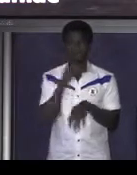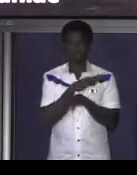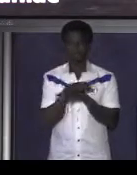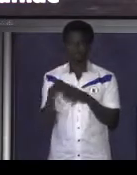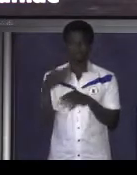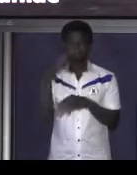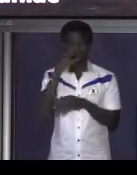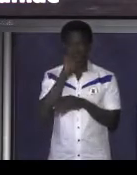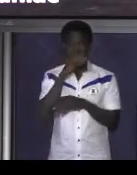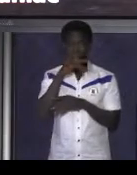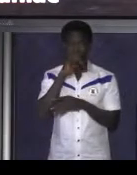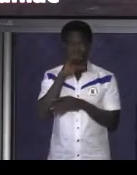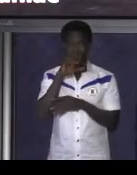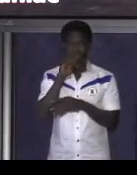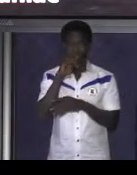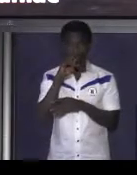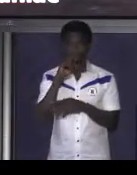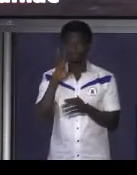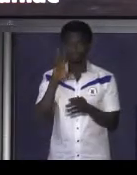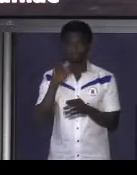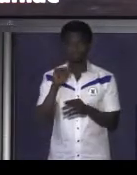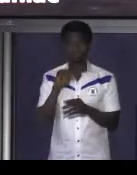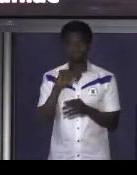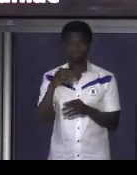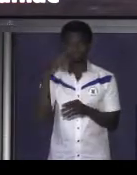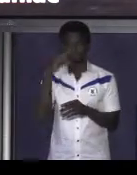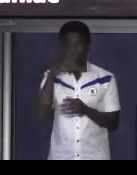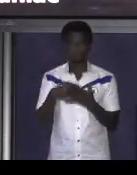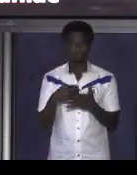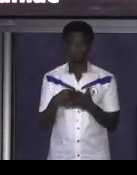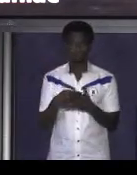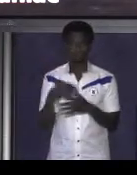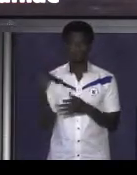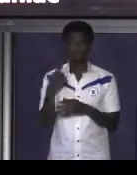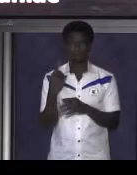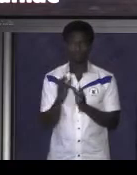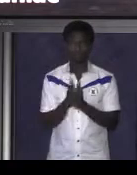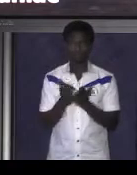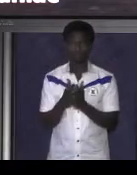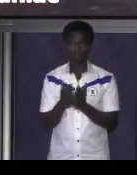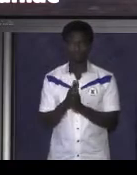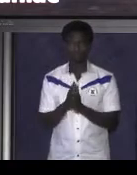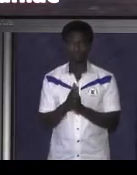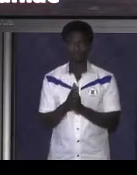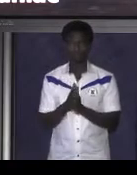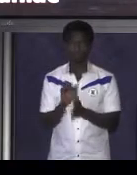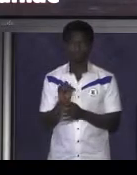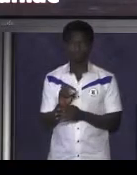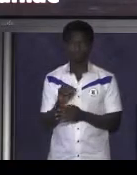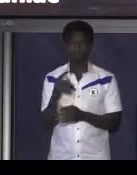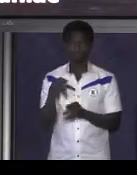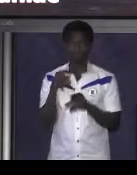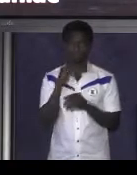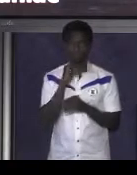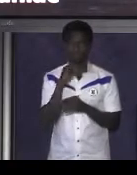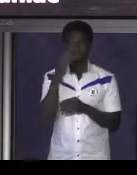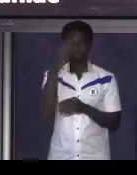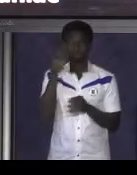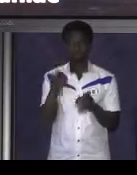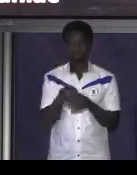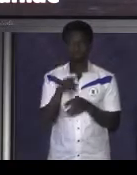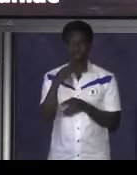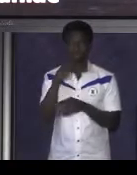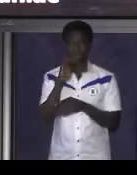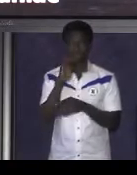chocolate. It doesn't steal money. It doesn't steal any other thing. It steals books. So the person is known as